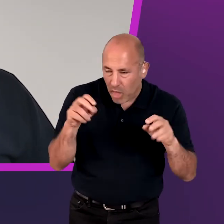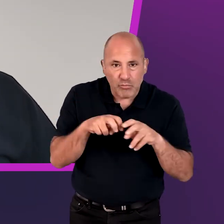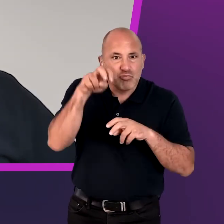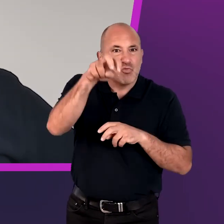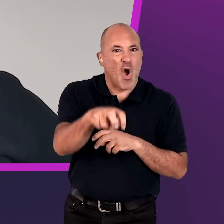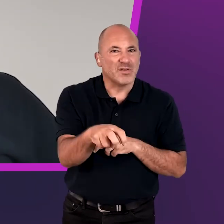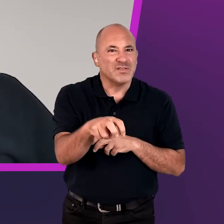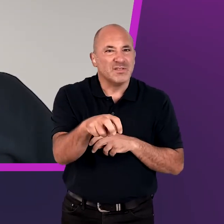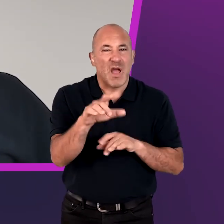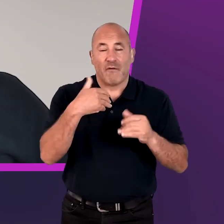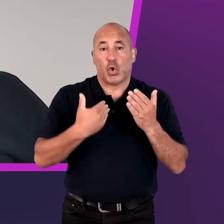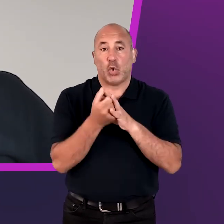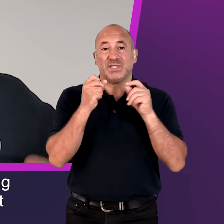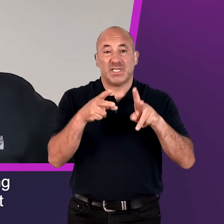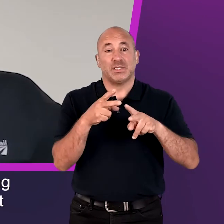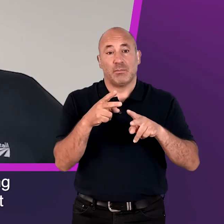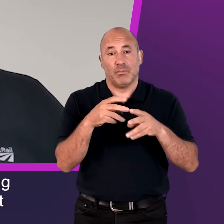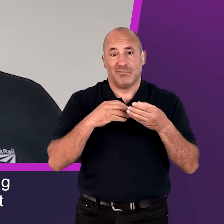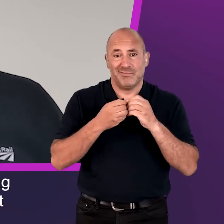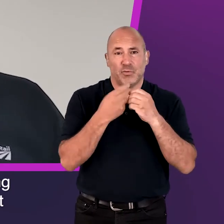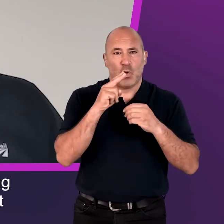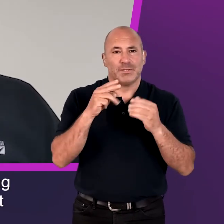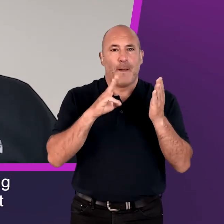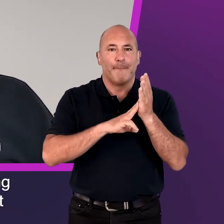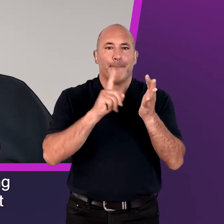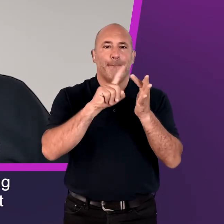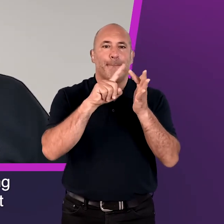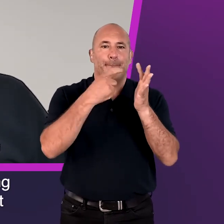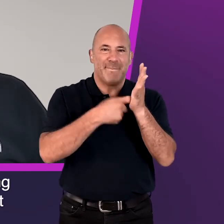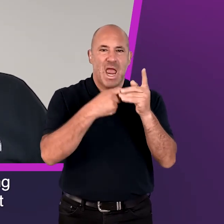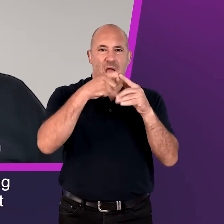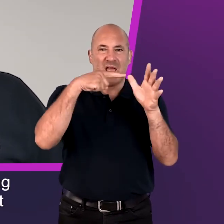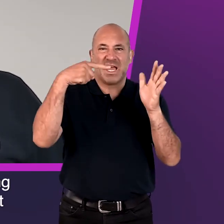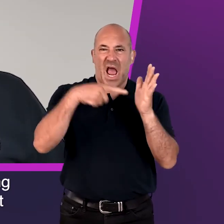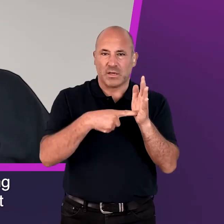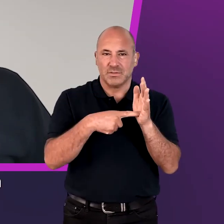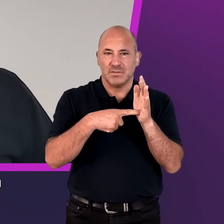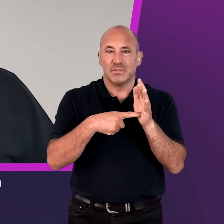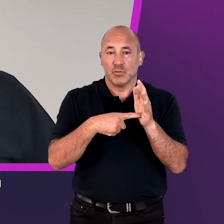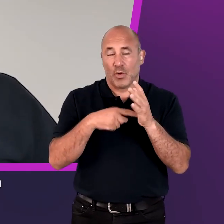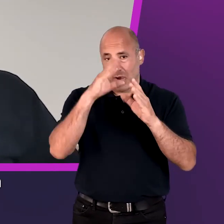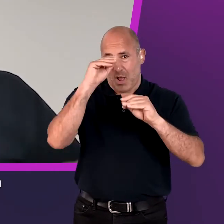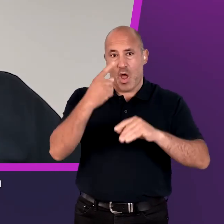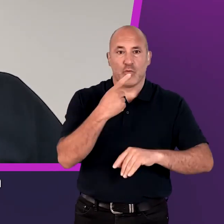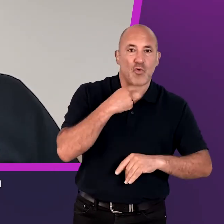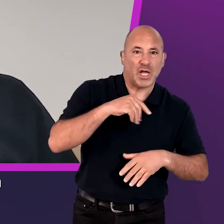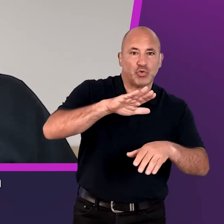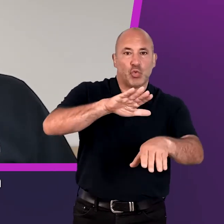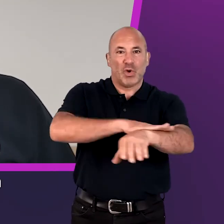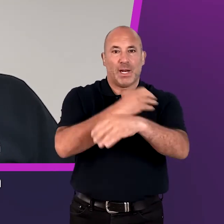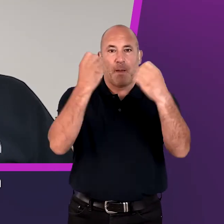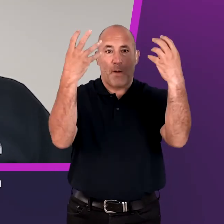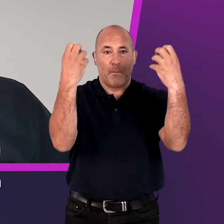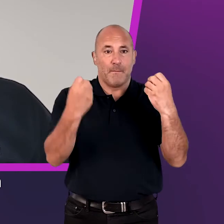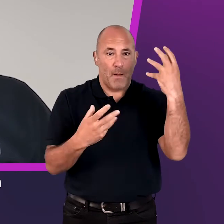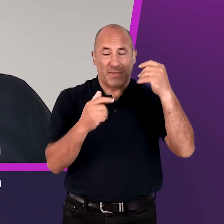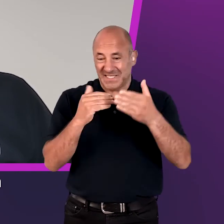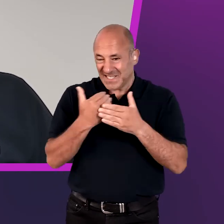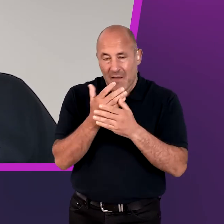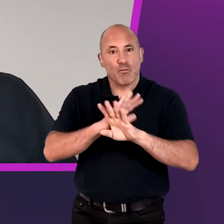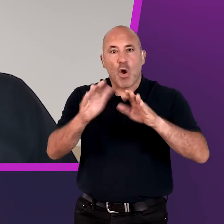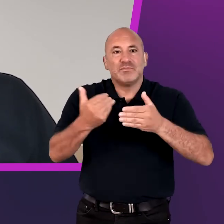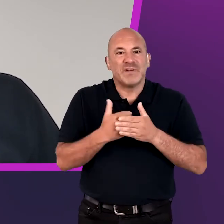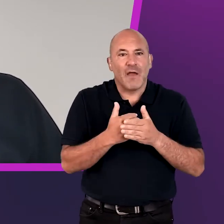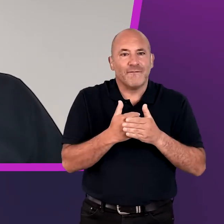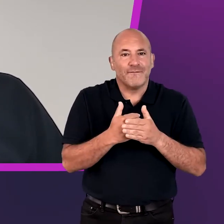sure there are no trains coming. But there is a new system being developed called Meerkat that will provide a red and a green signal to show when it's safe